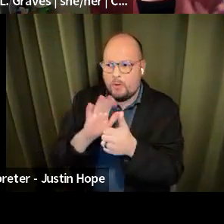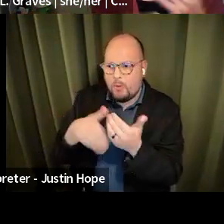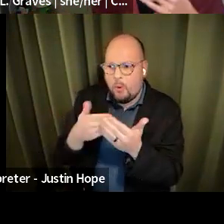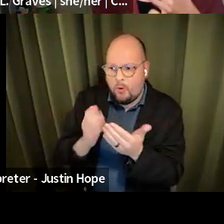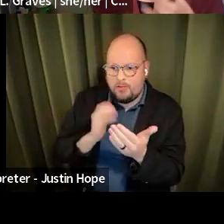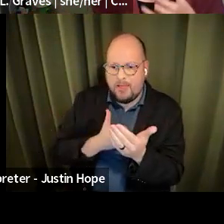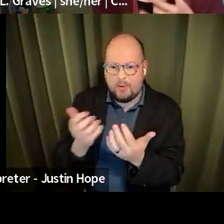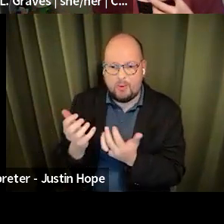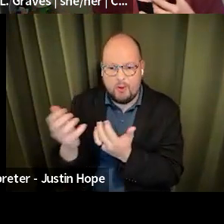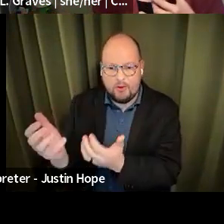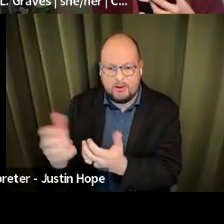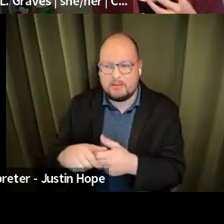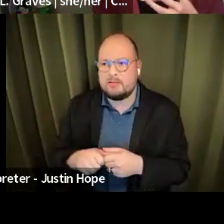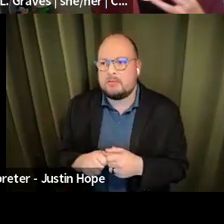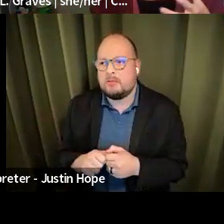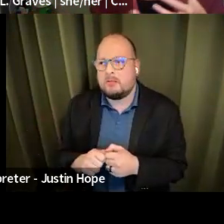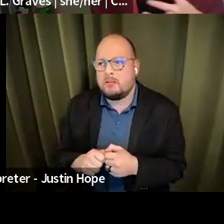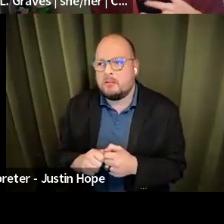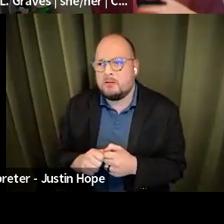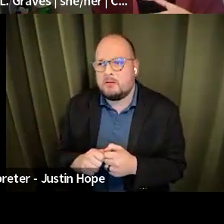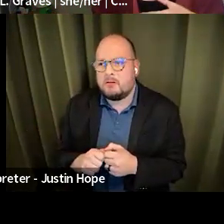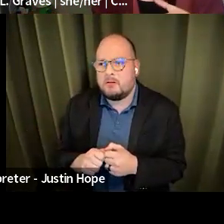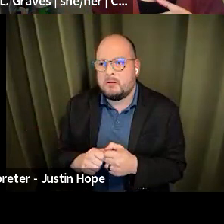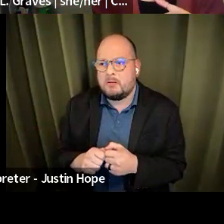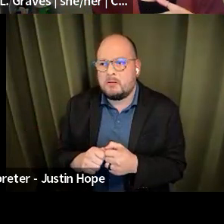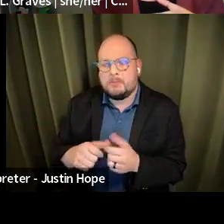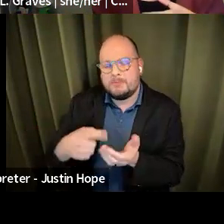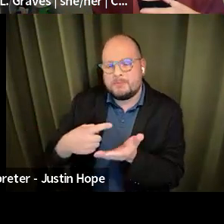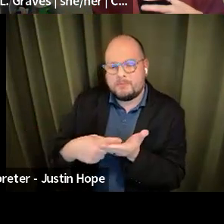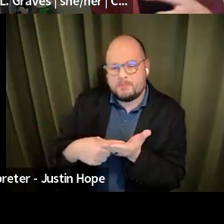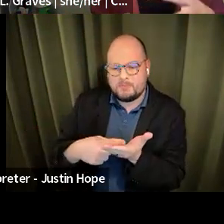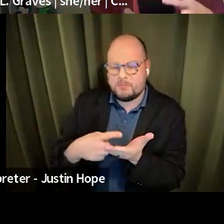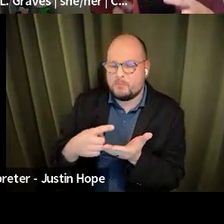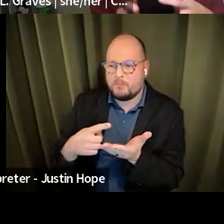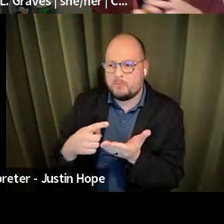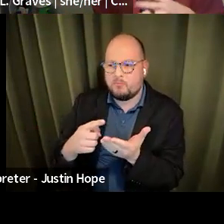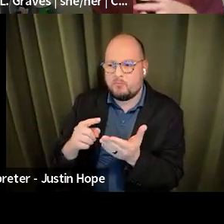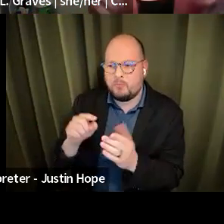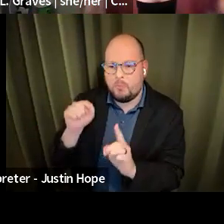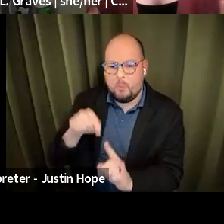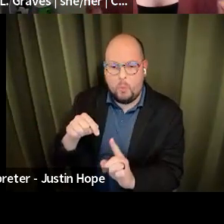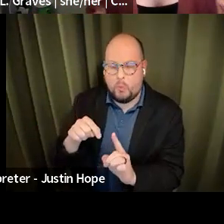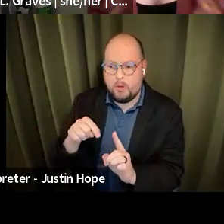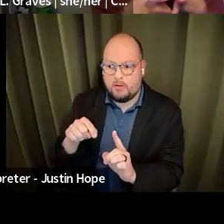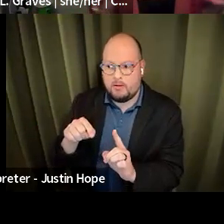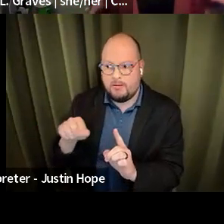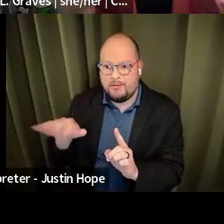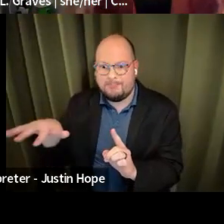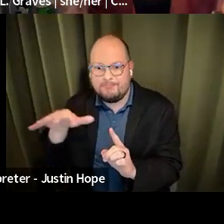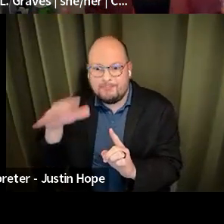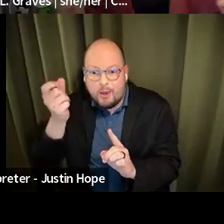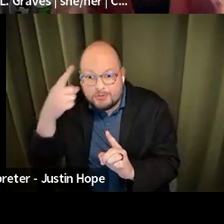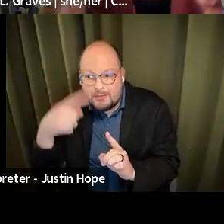because, you know, when you talk about understanding and you talk about patient autonomy and you talk about risk mitigation,